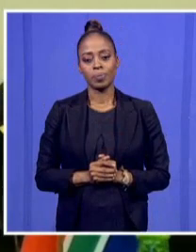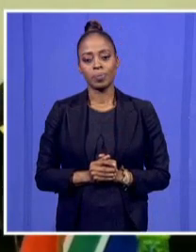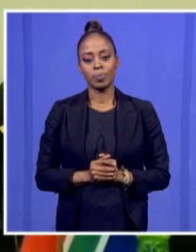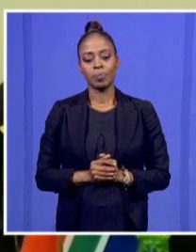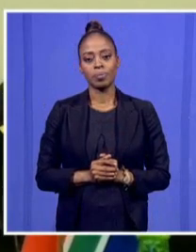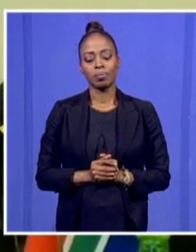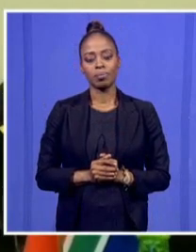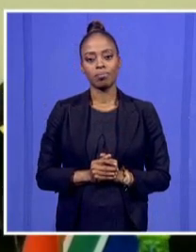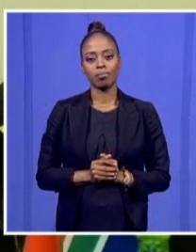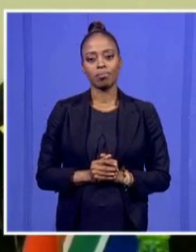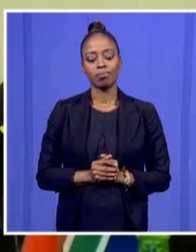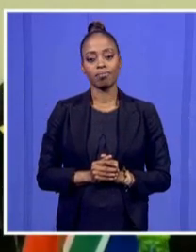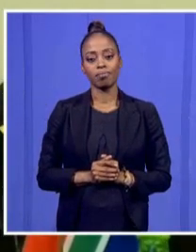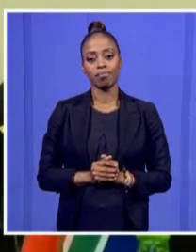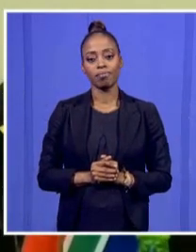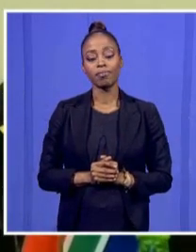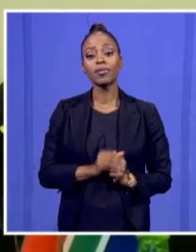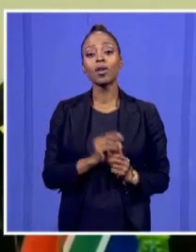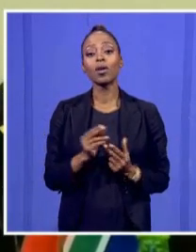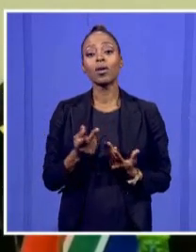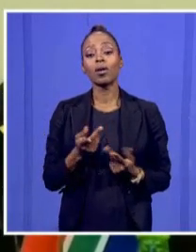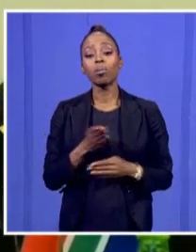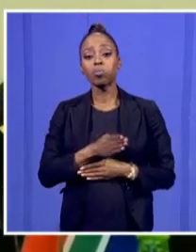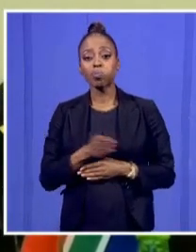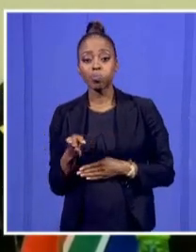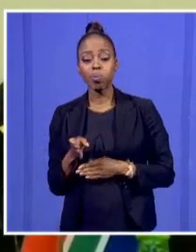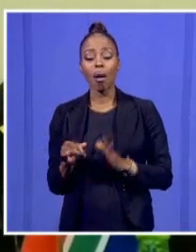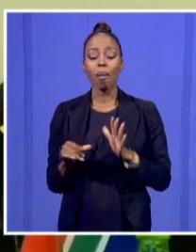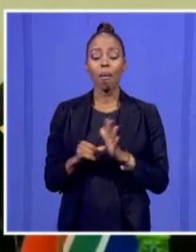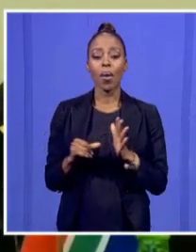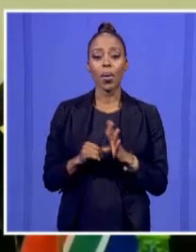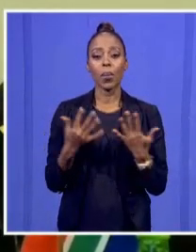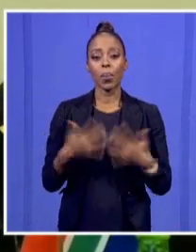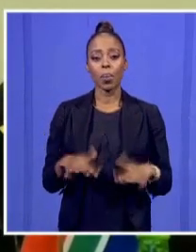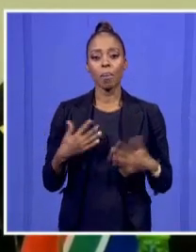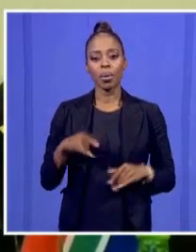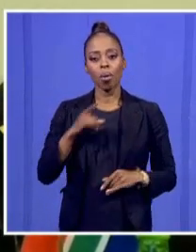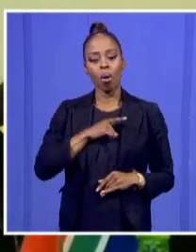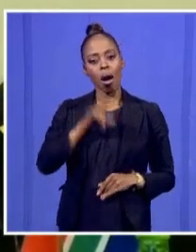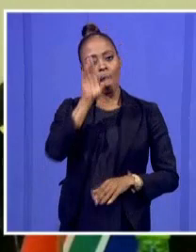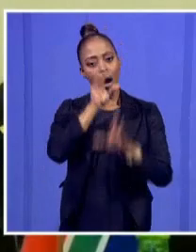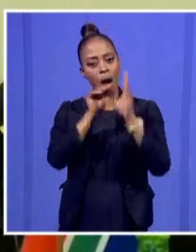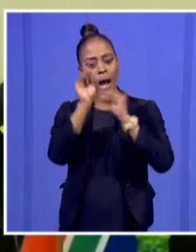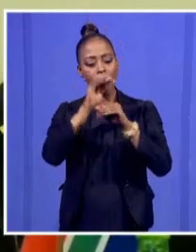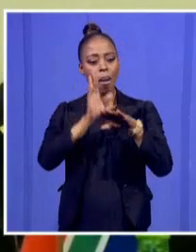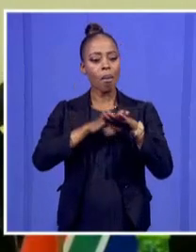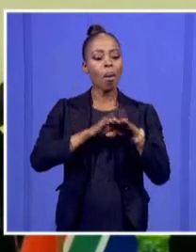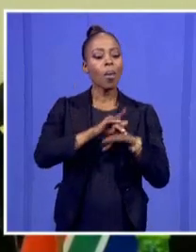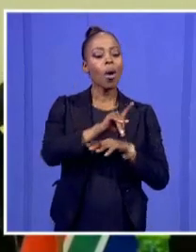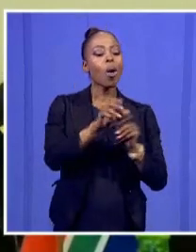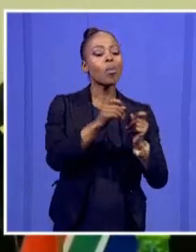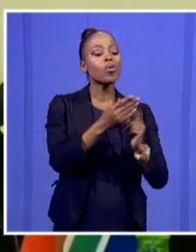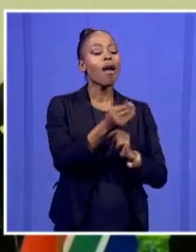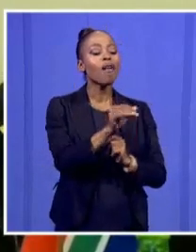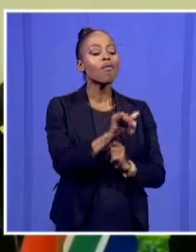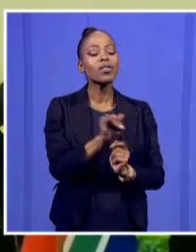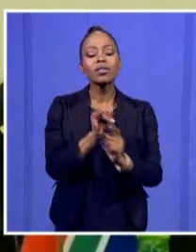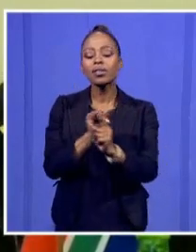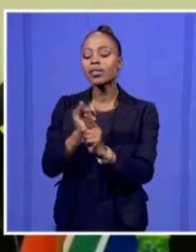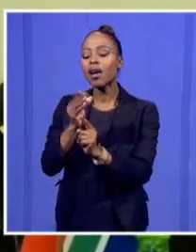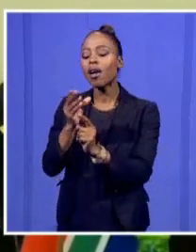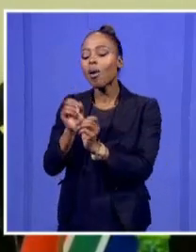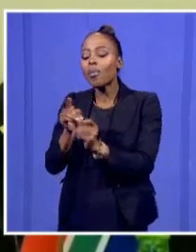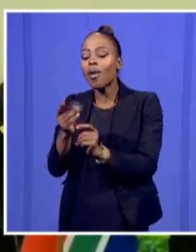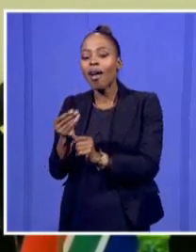Conducting this roundtable is key to learning about the opportunities offered by both of our great countries and